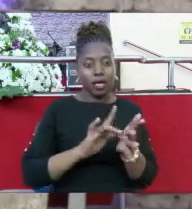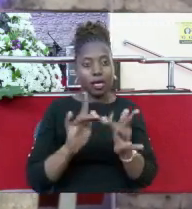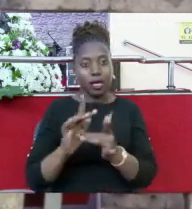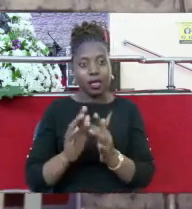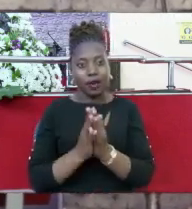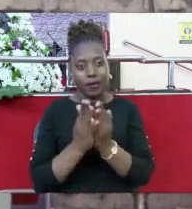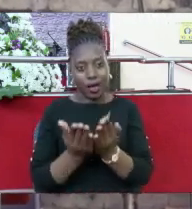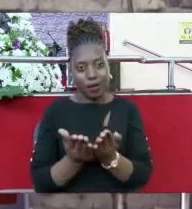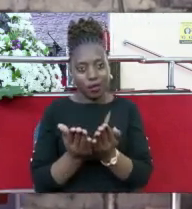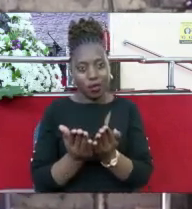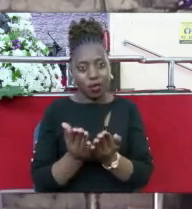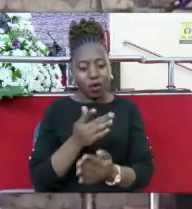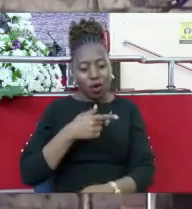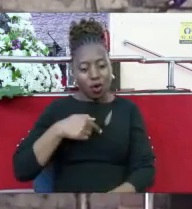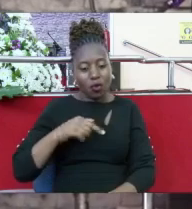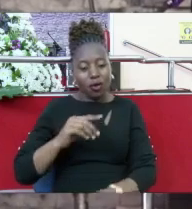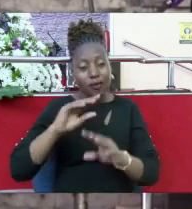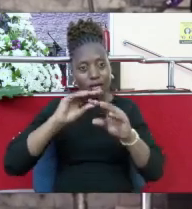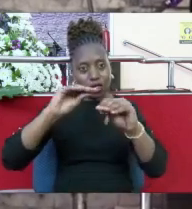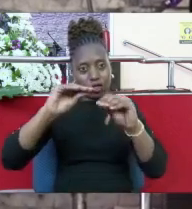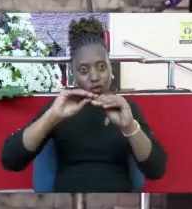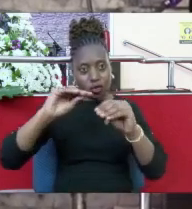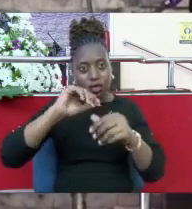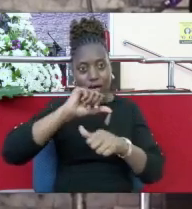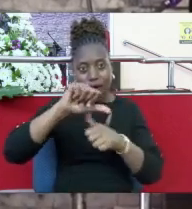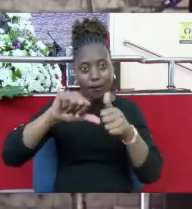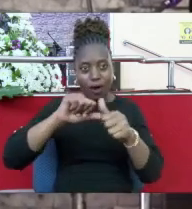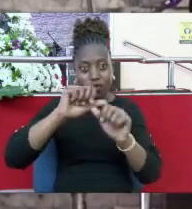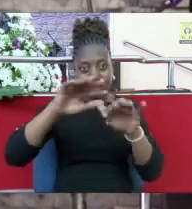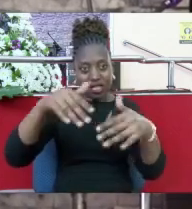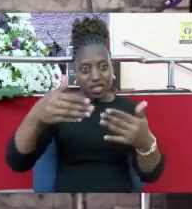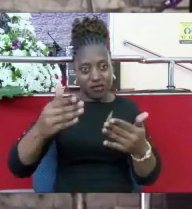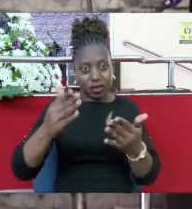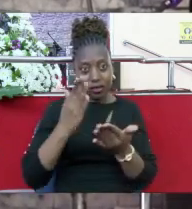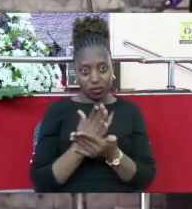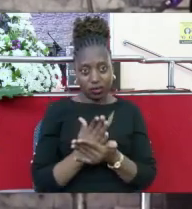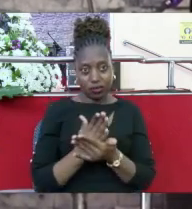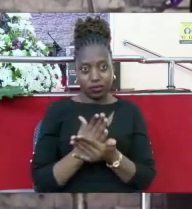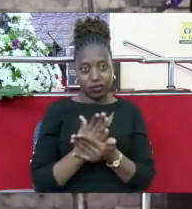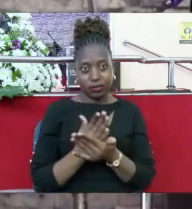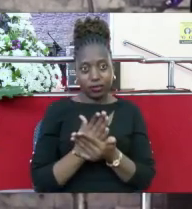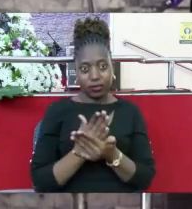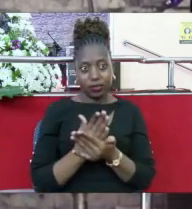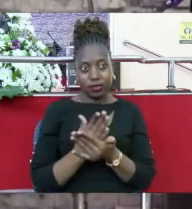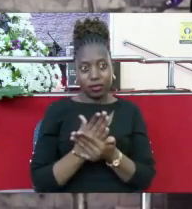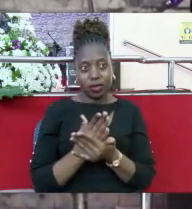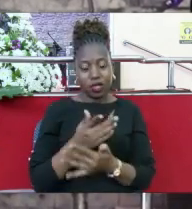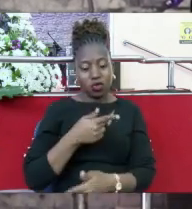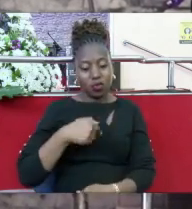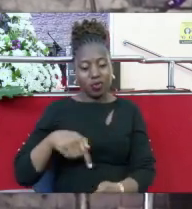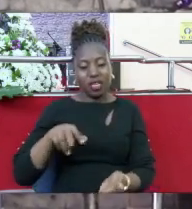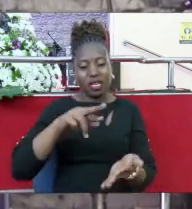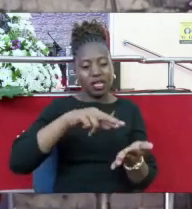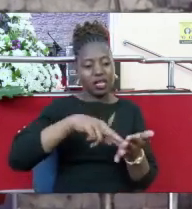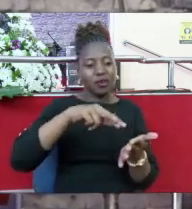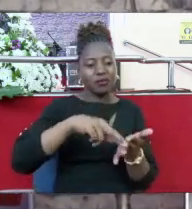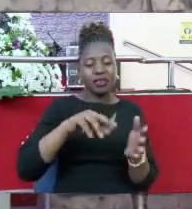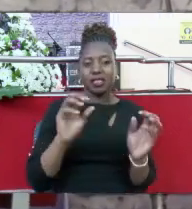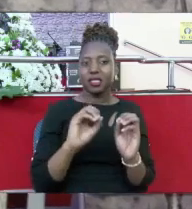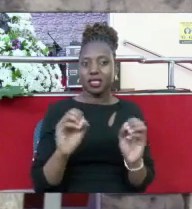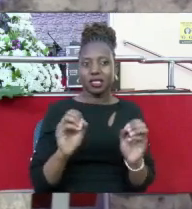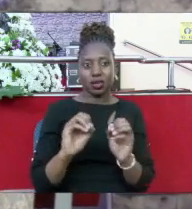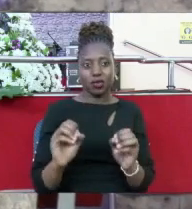don't want to talk much about that. Tumefundishwa juu ya kutoa na sitaki kuendelea sana katika. But when you look at